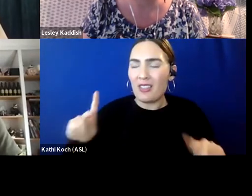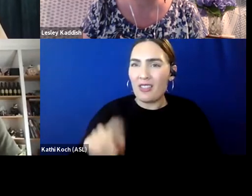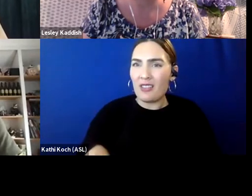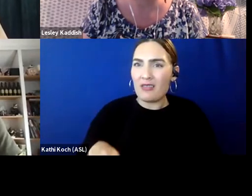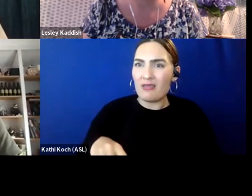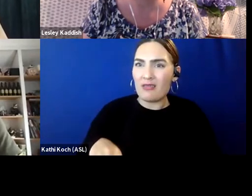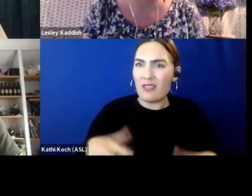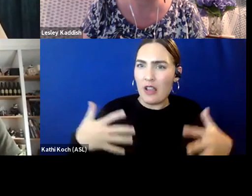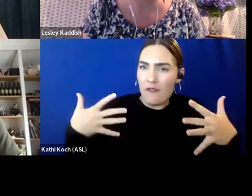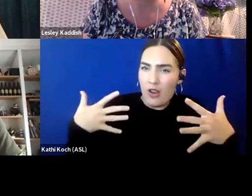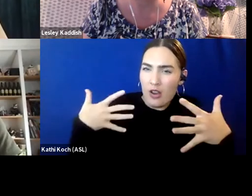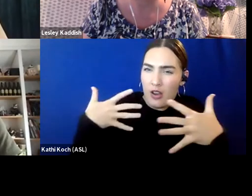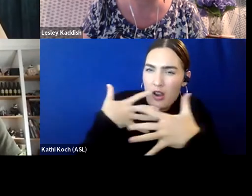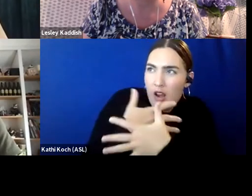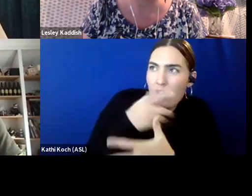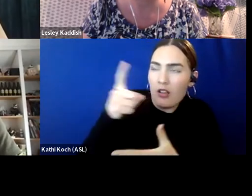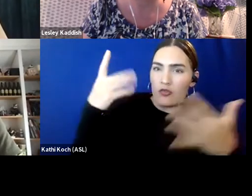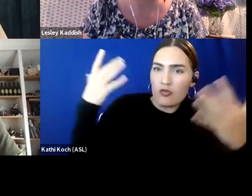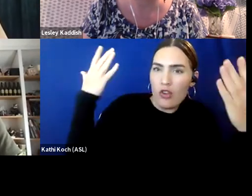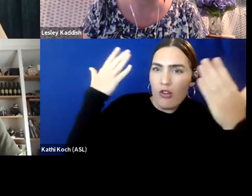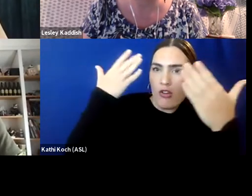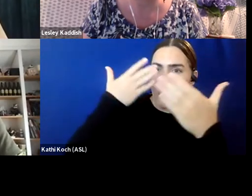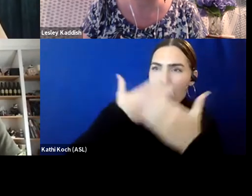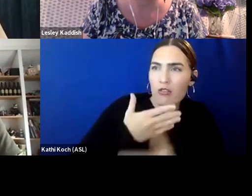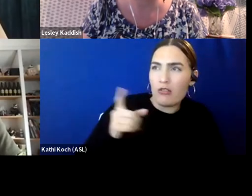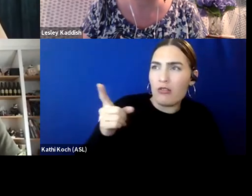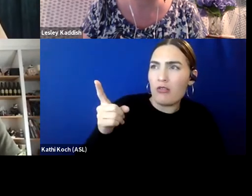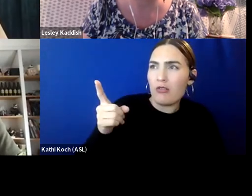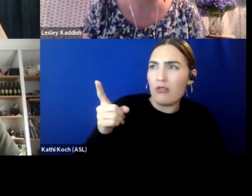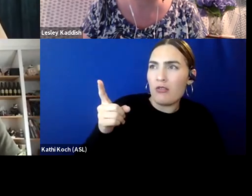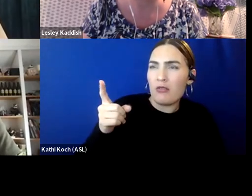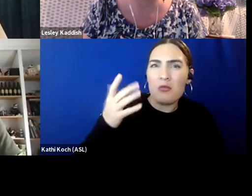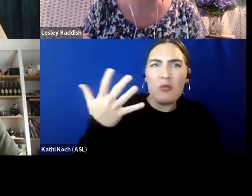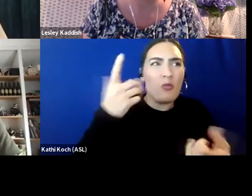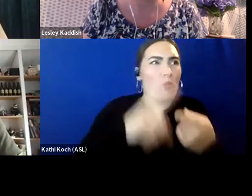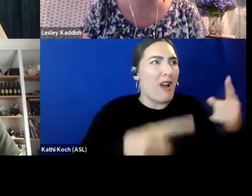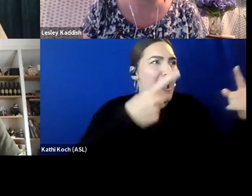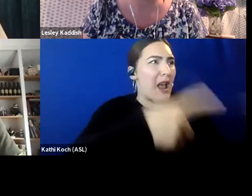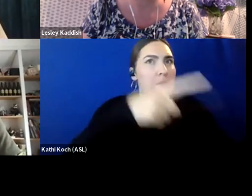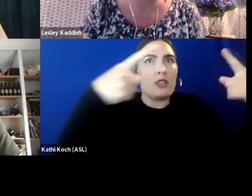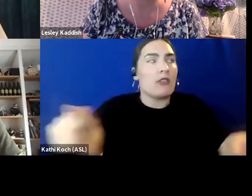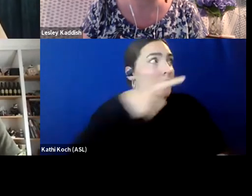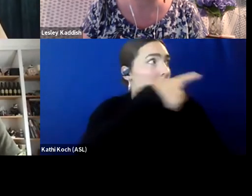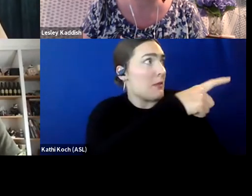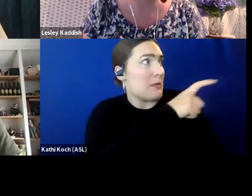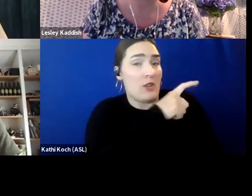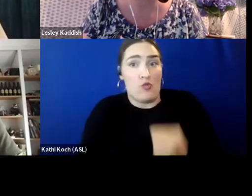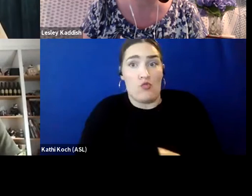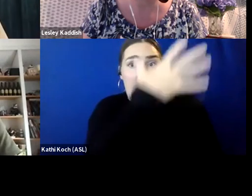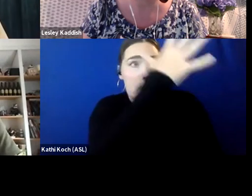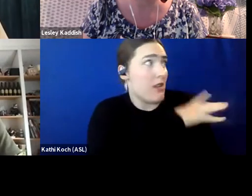Afraid of the dark. What is really happening when police white man